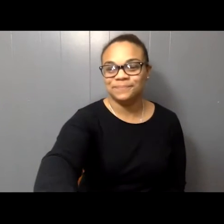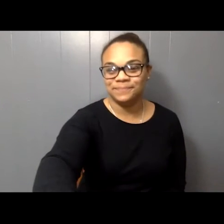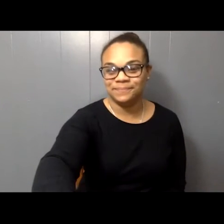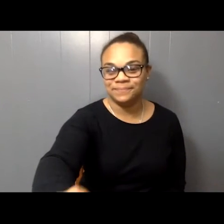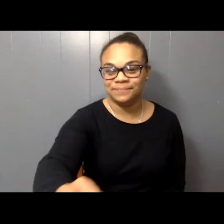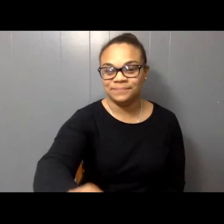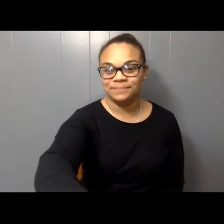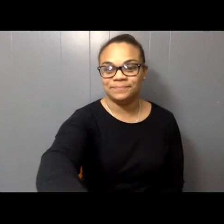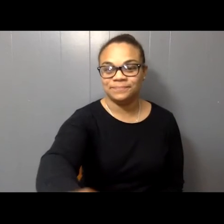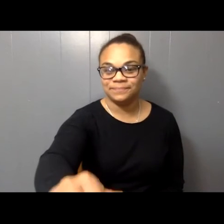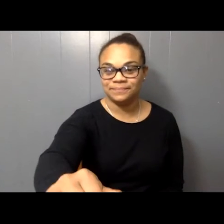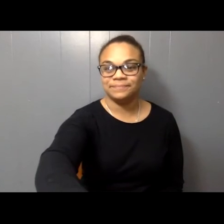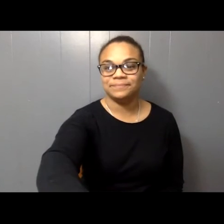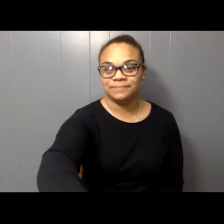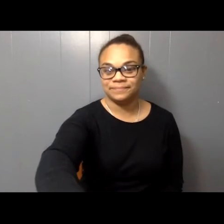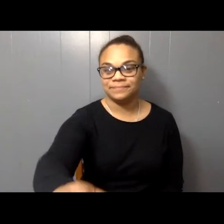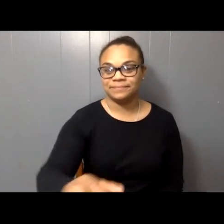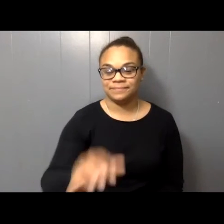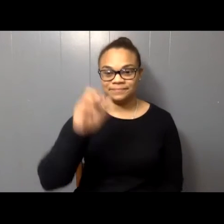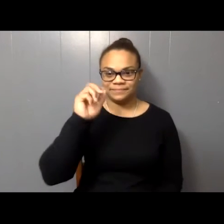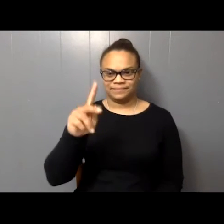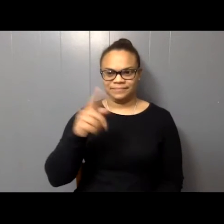going to be able to see you guys' responses.